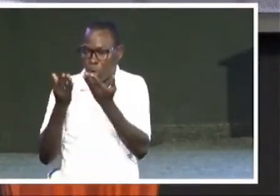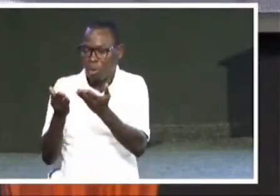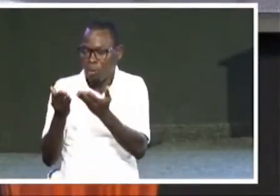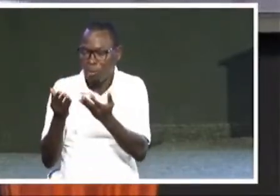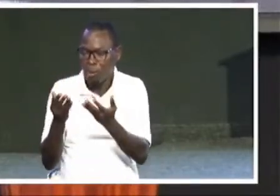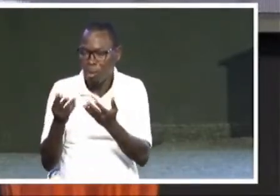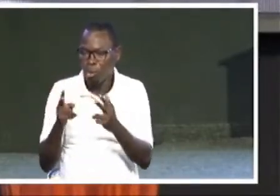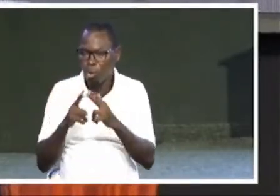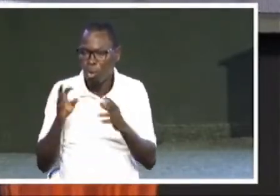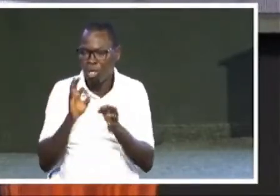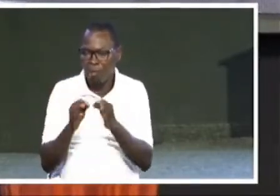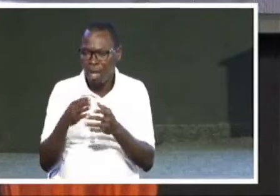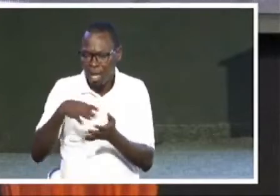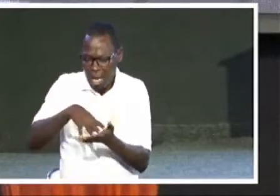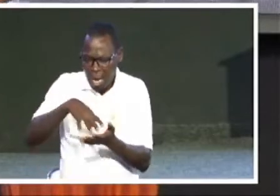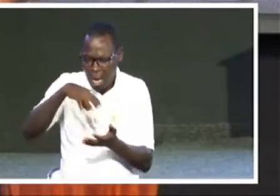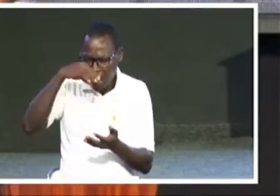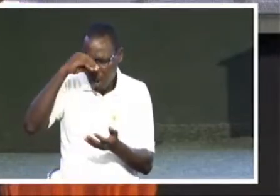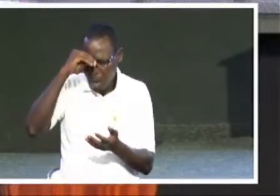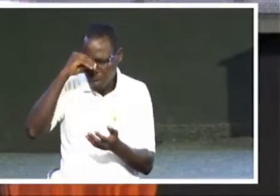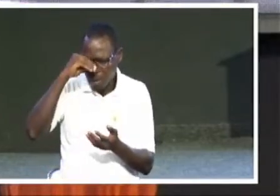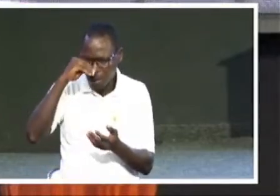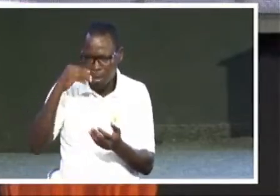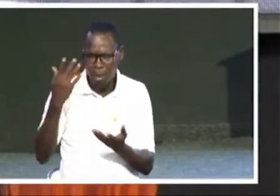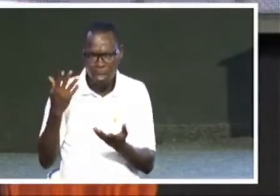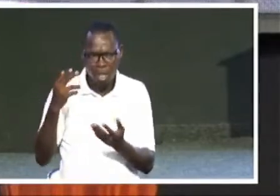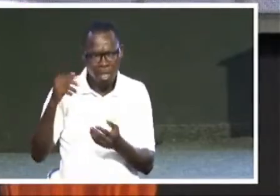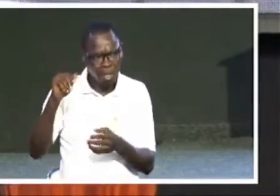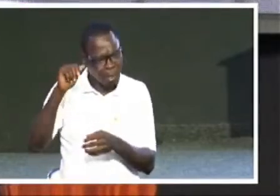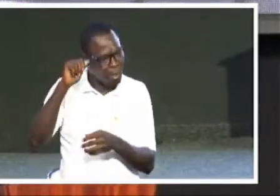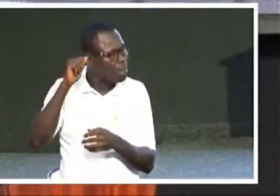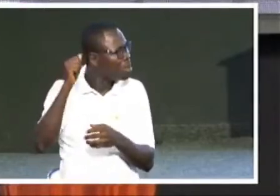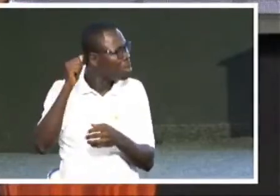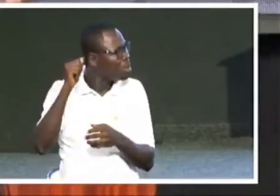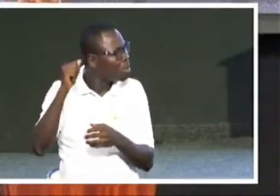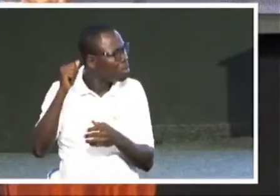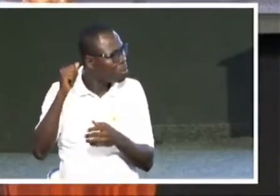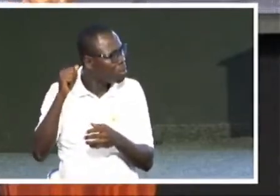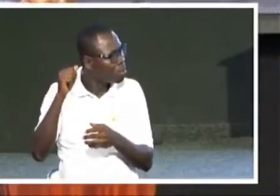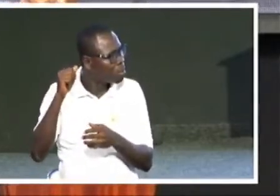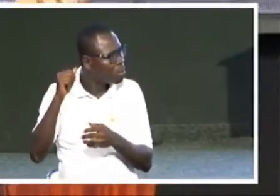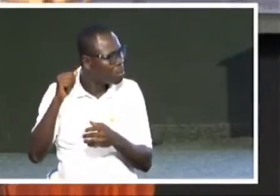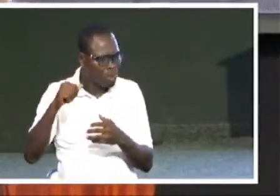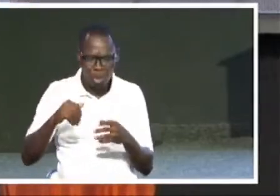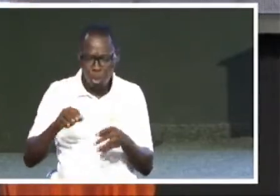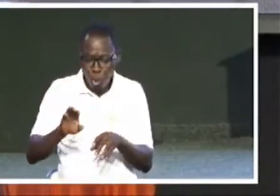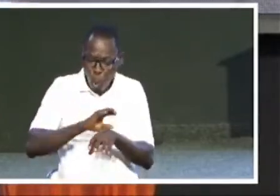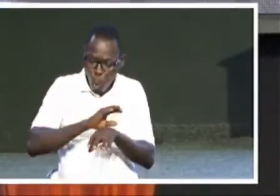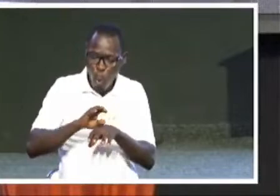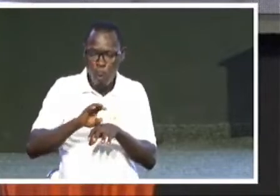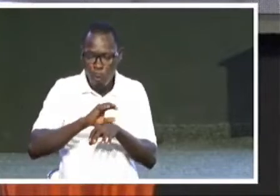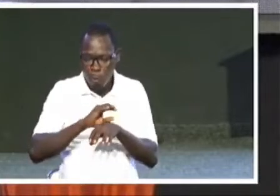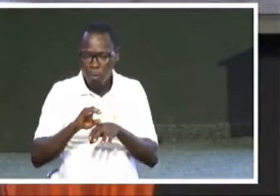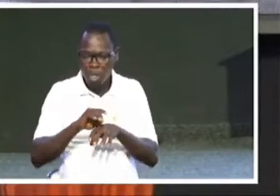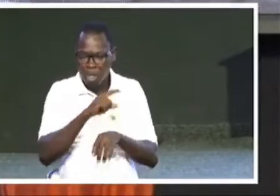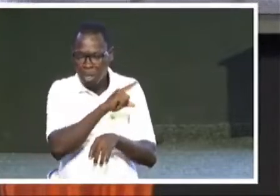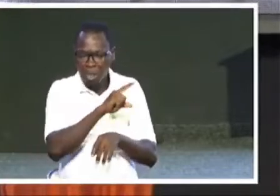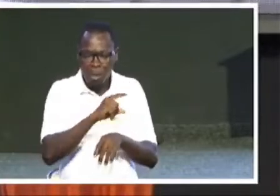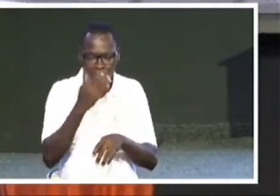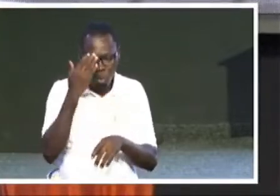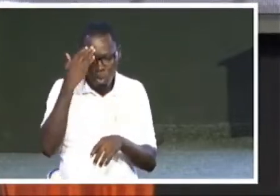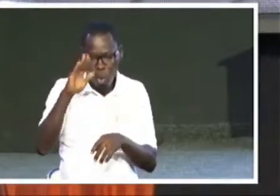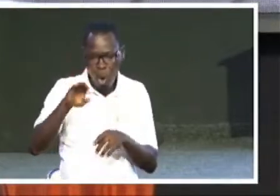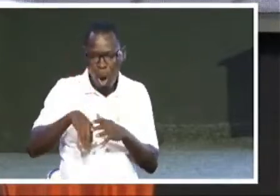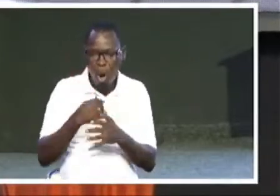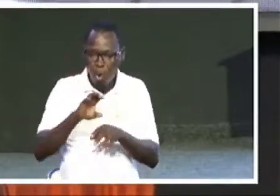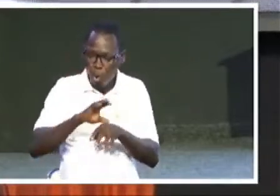I learn, use neuroscience to coach, I do know how to coach, but I'm adding something to give me